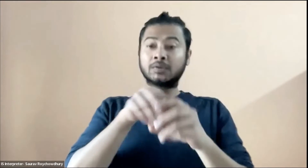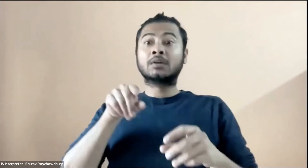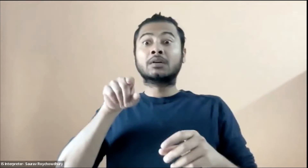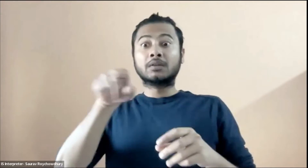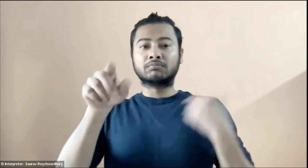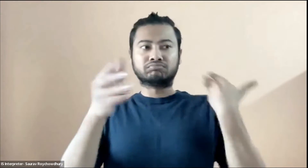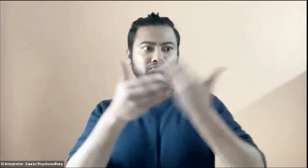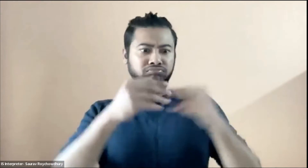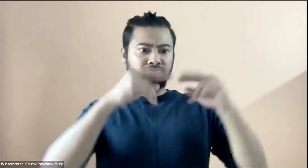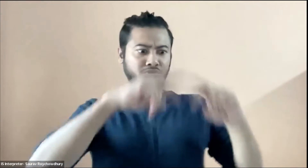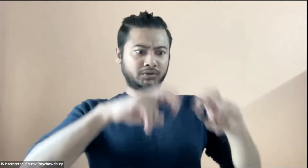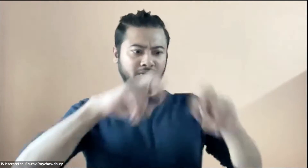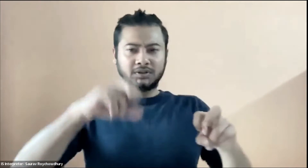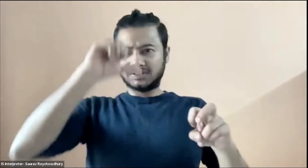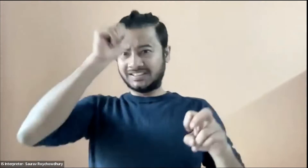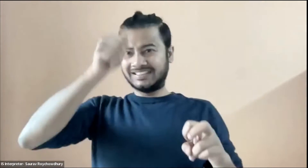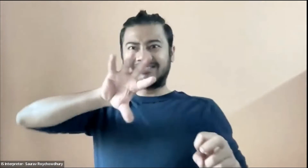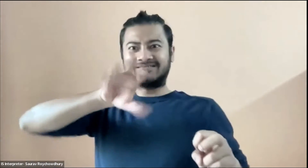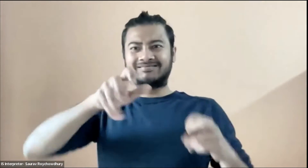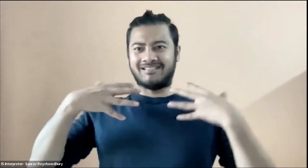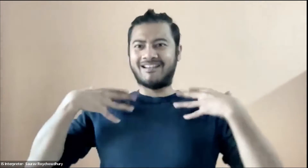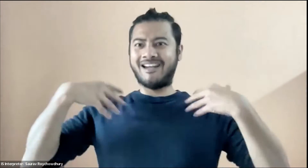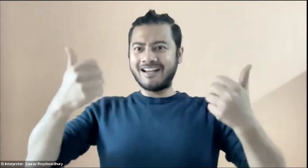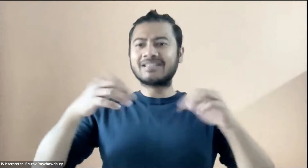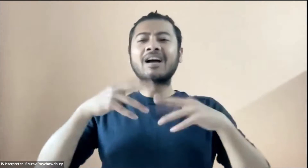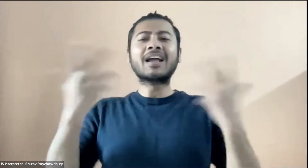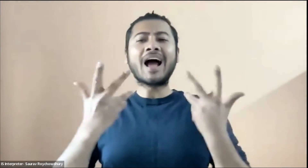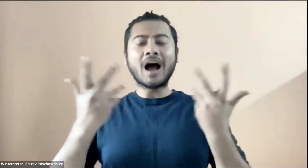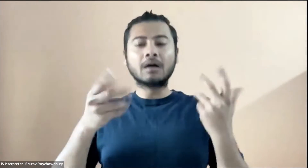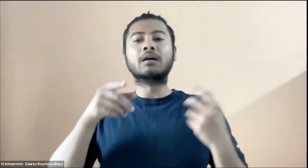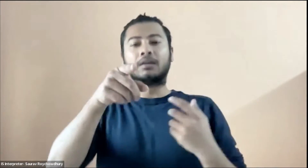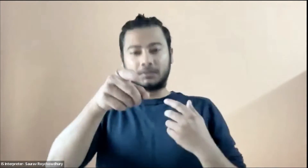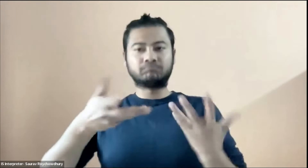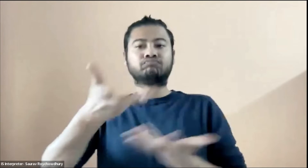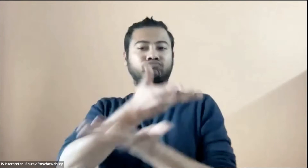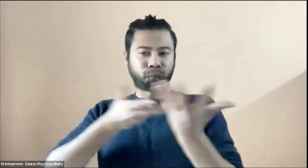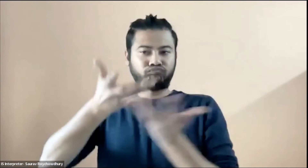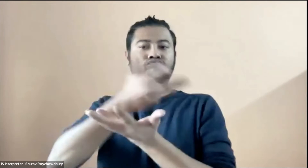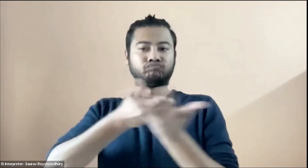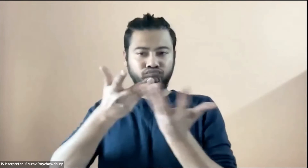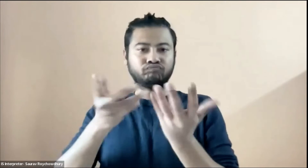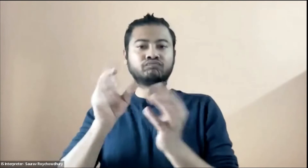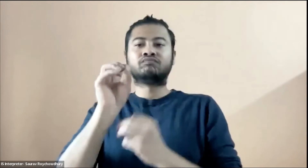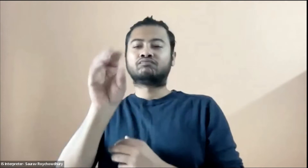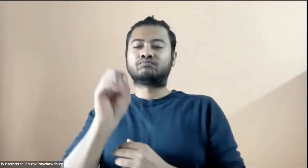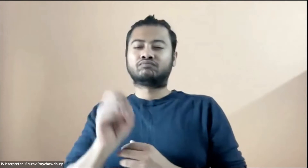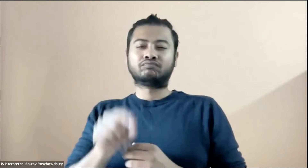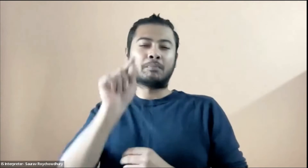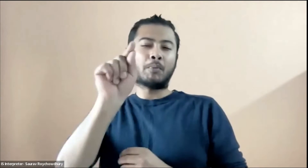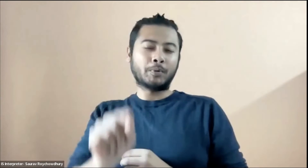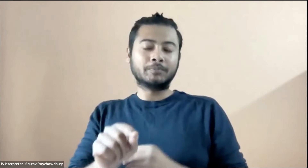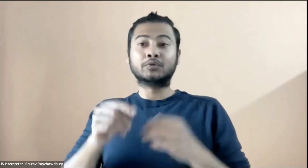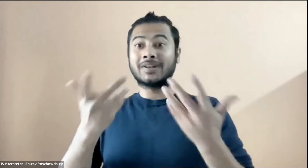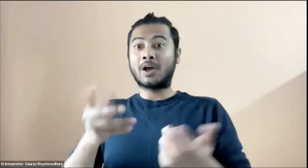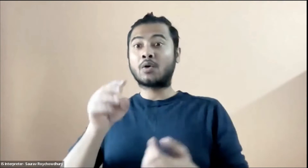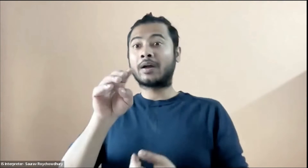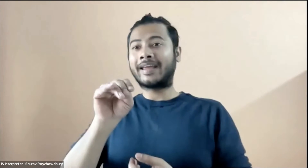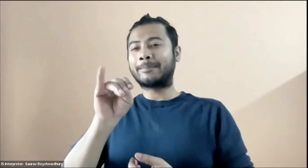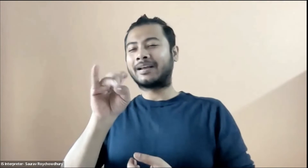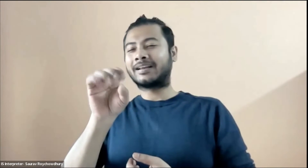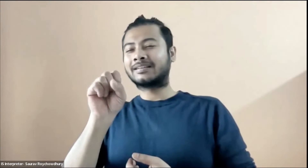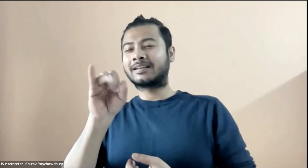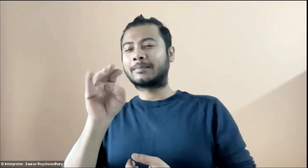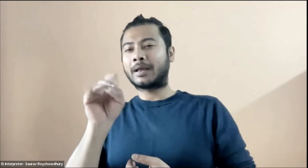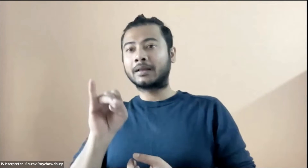India. So now I'll ask Missimi to please share her screen and make her first presentation. Over to you,